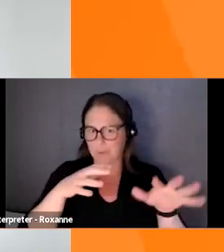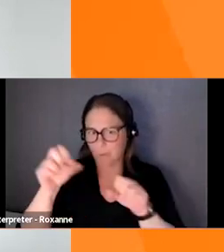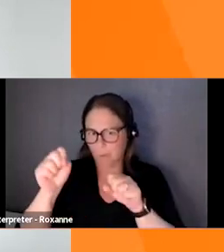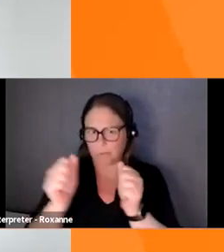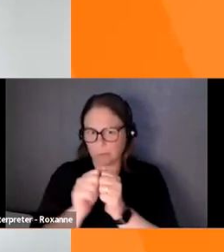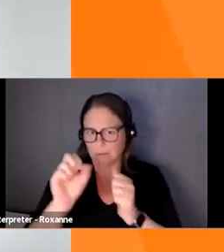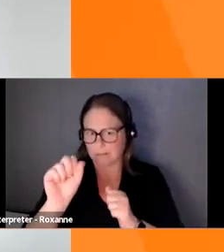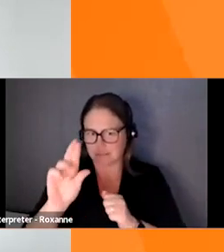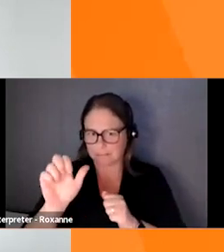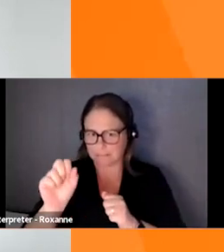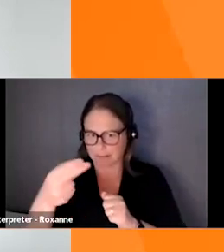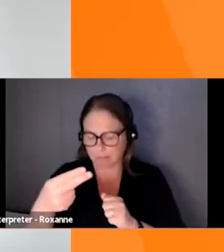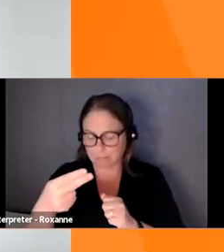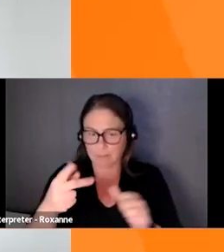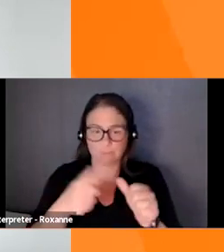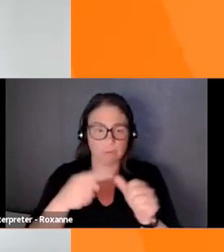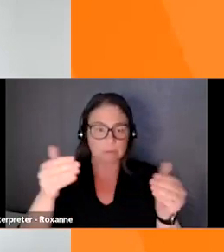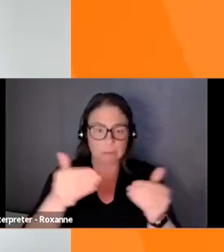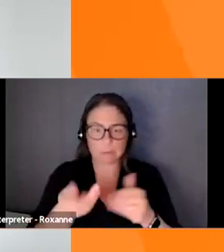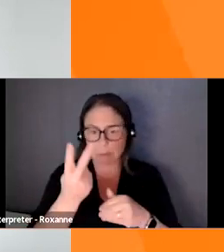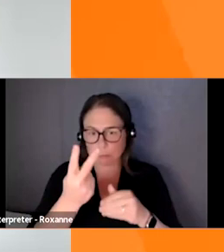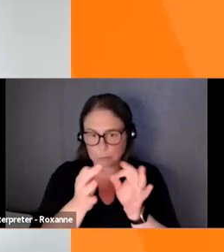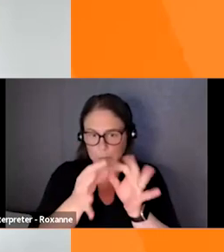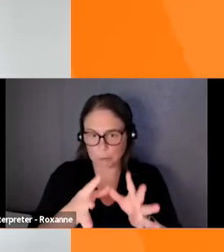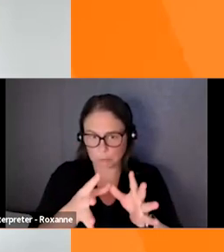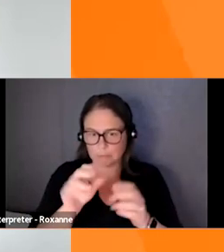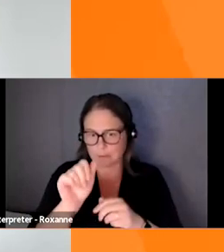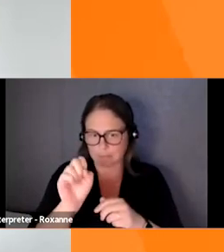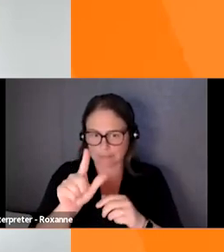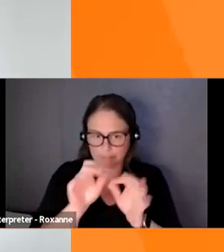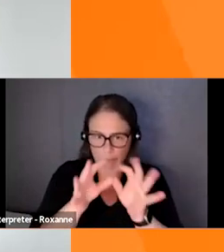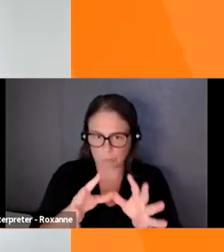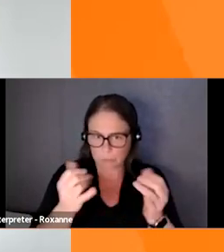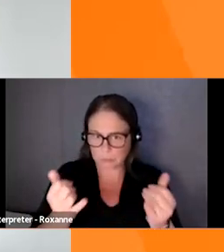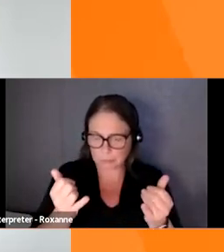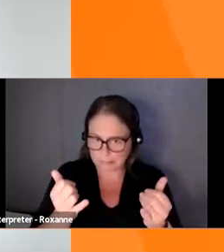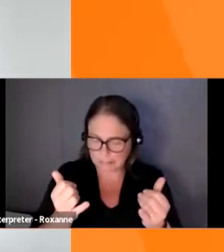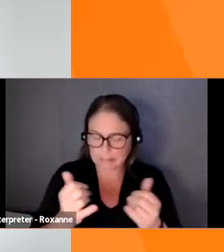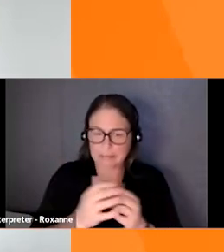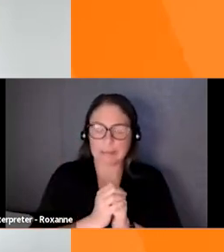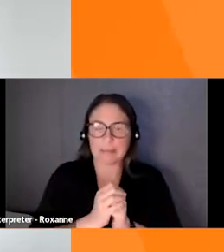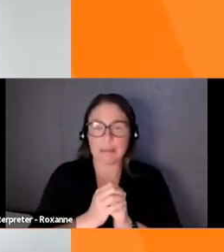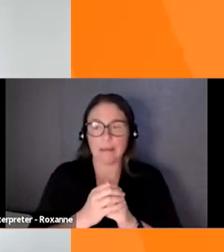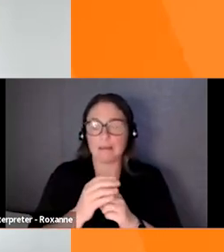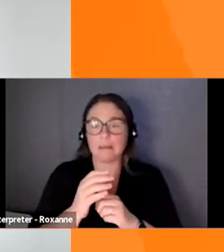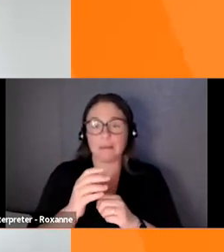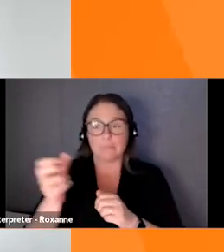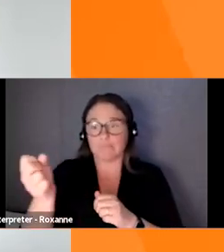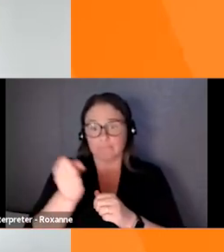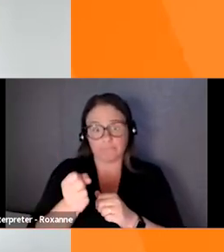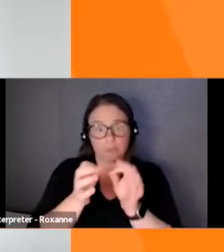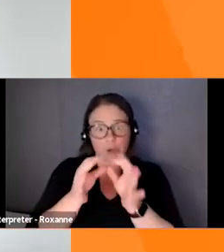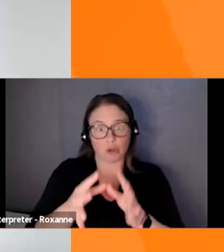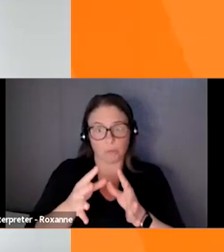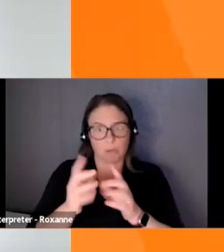to welcome our two American Sign Language interpreters whose time today has been graciously provided in kind